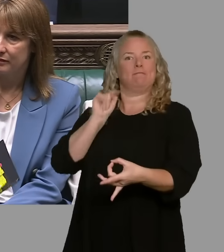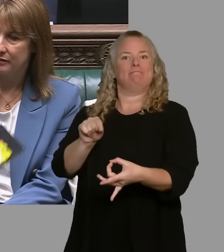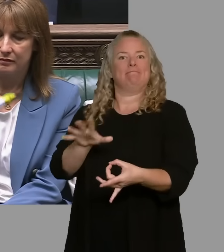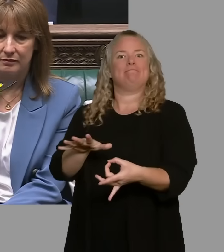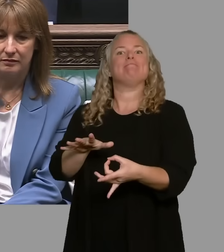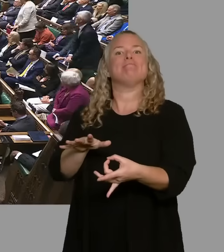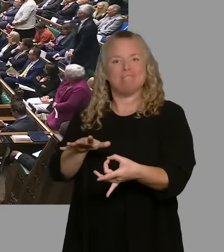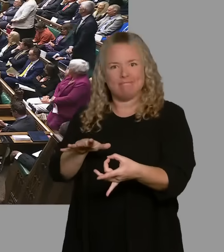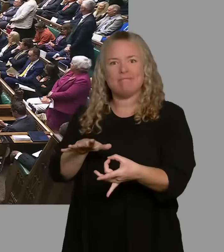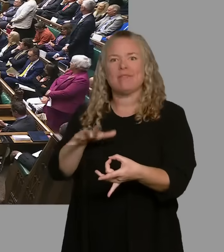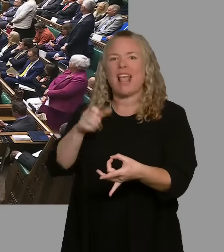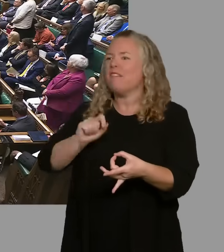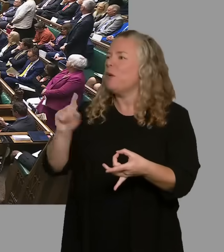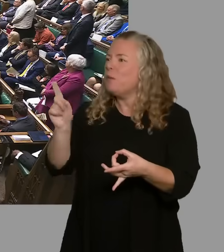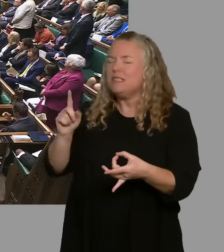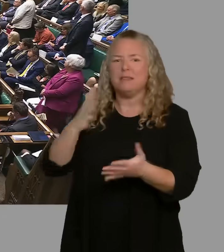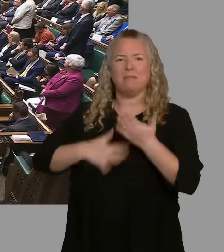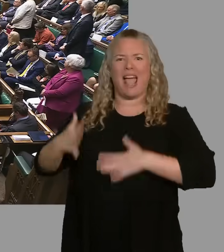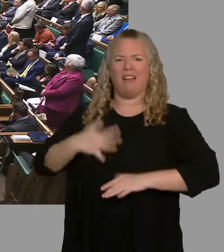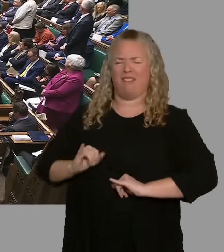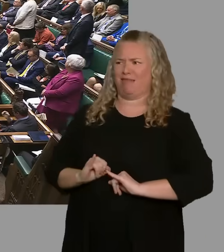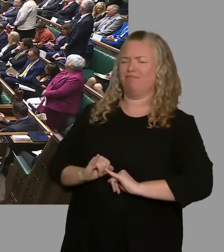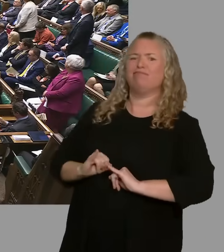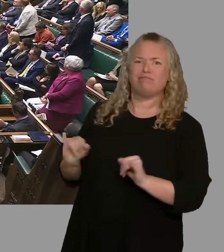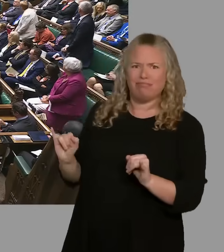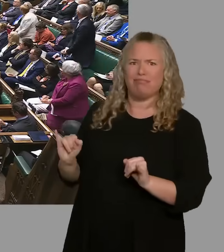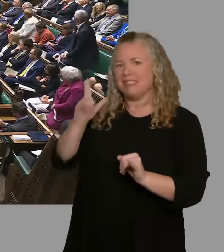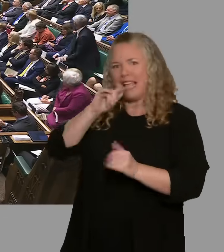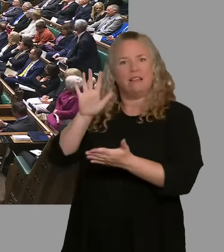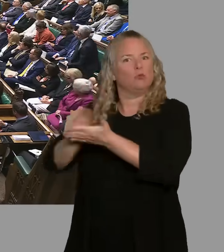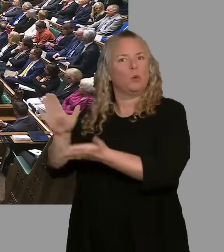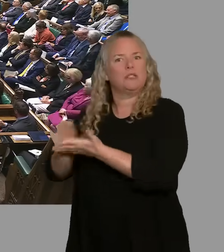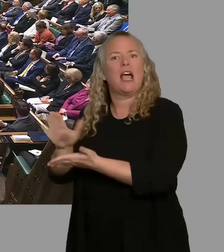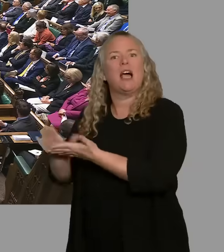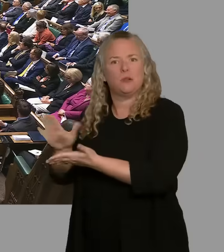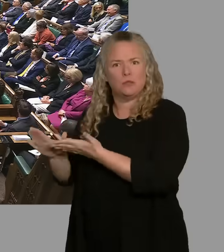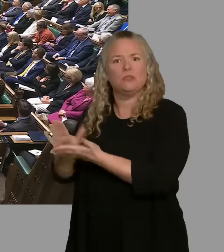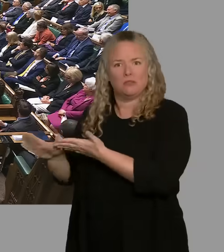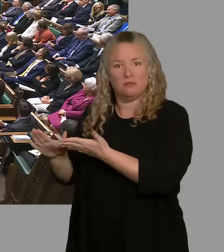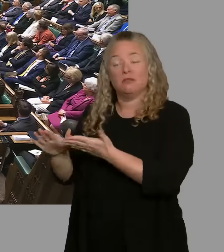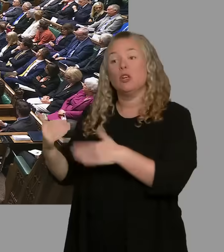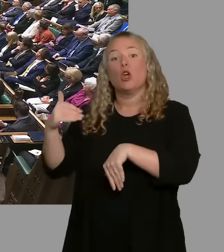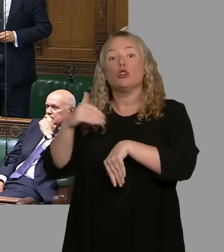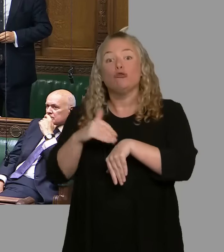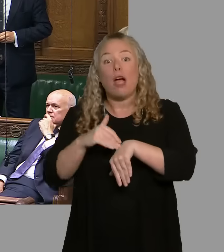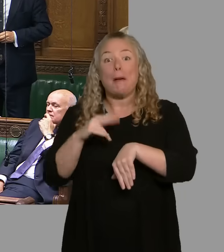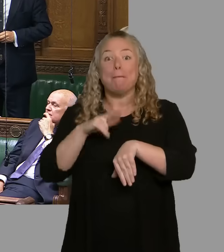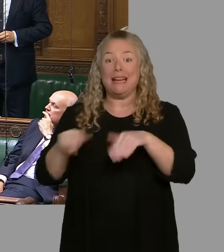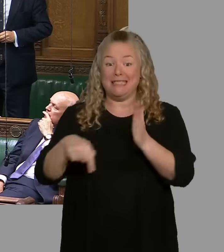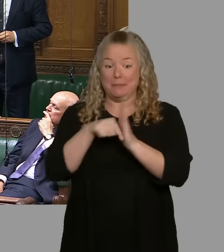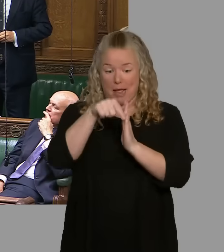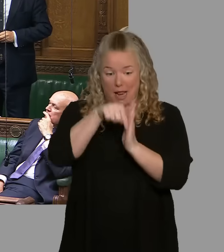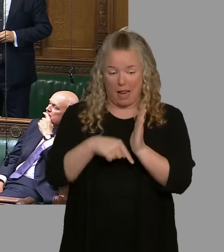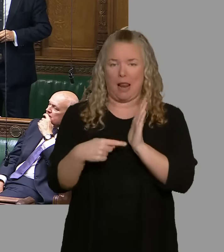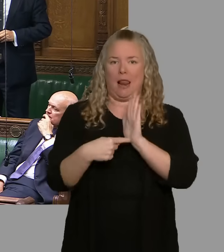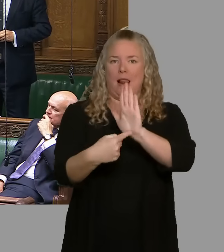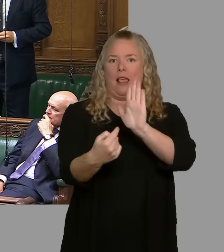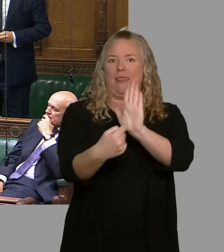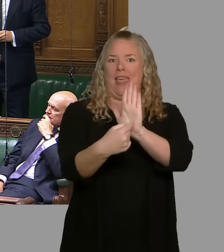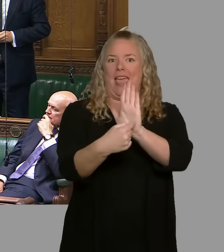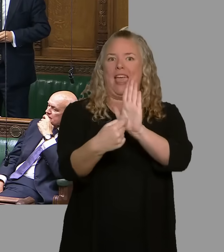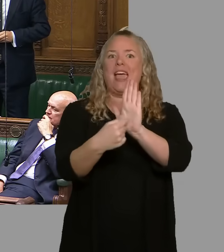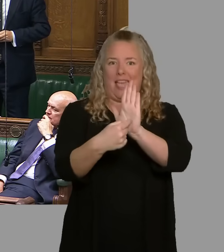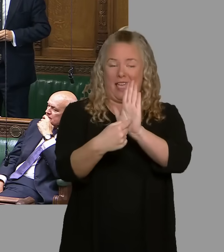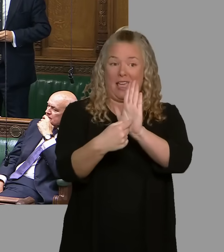against. Mark Richard. His Majesty's Prison Stoke-Heath in Shropshire has seen